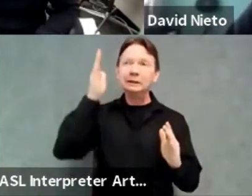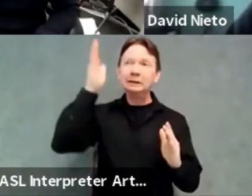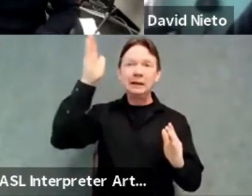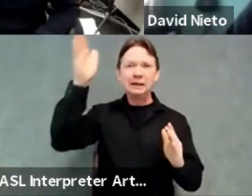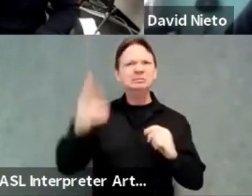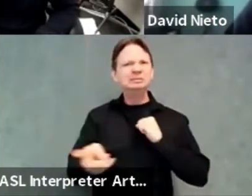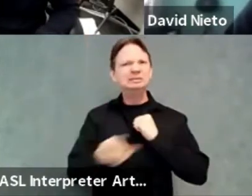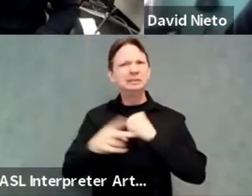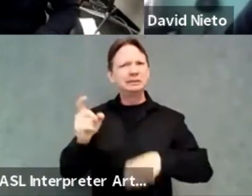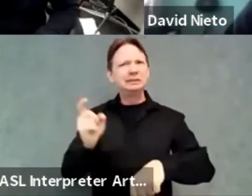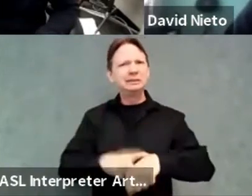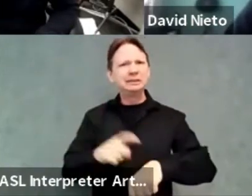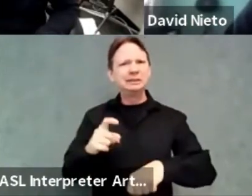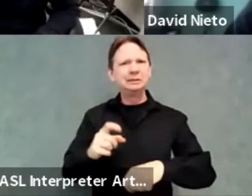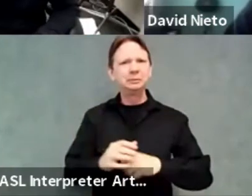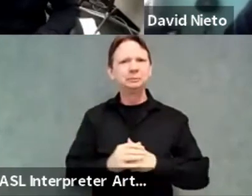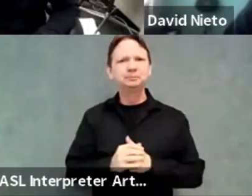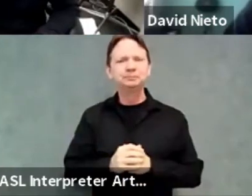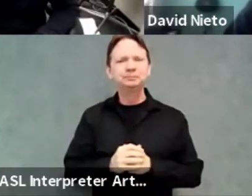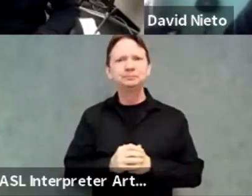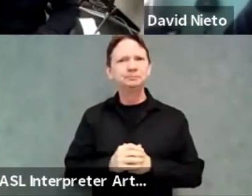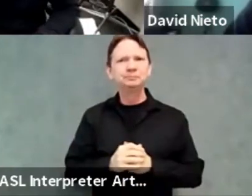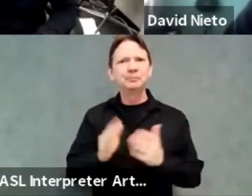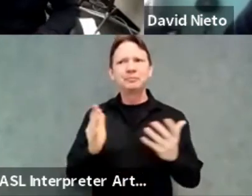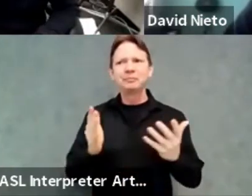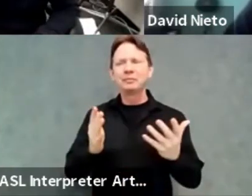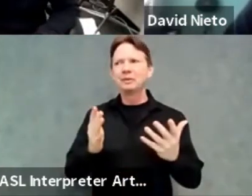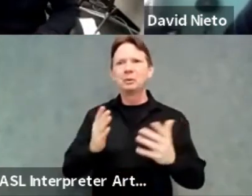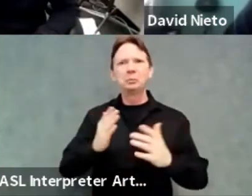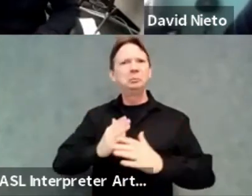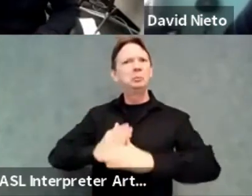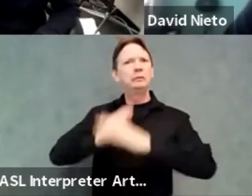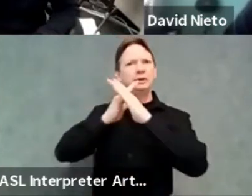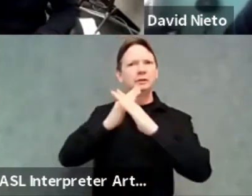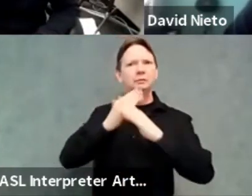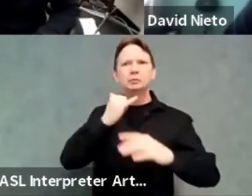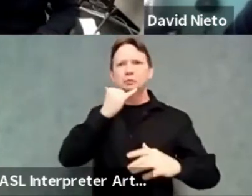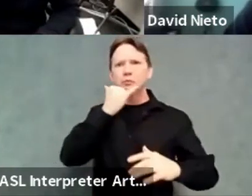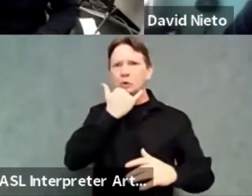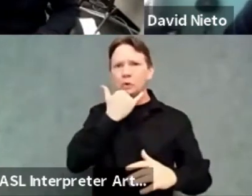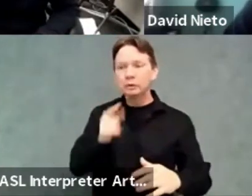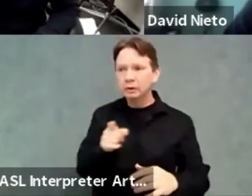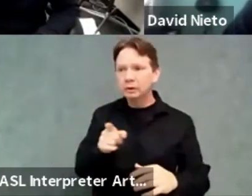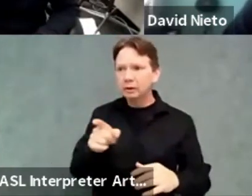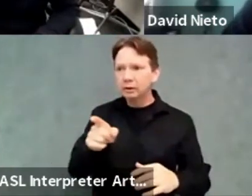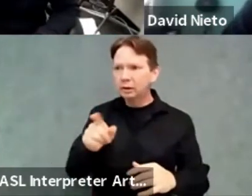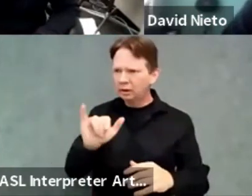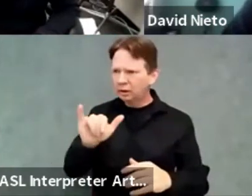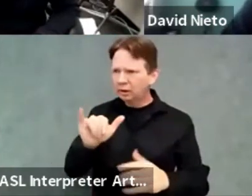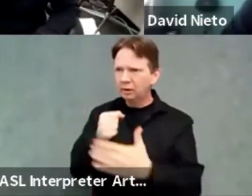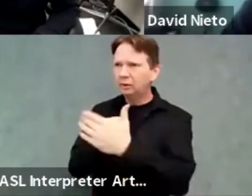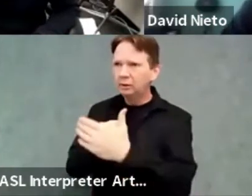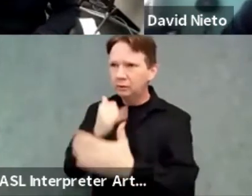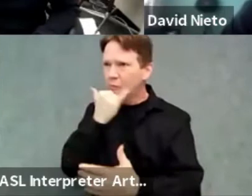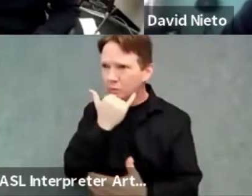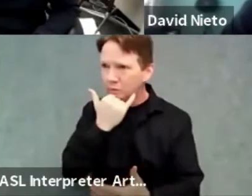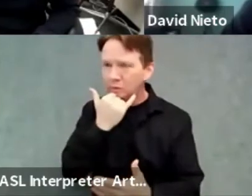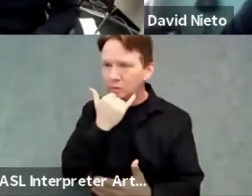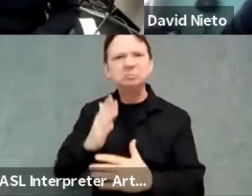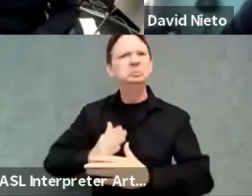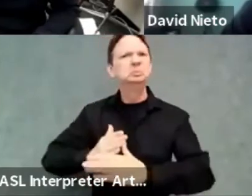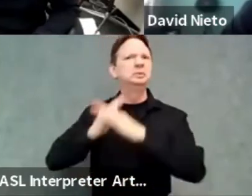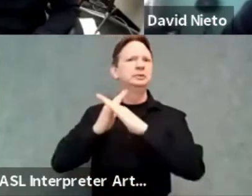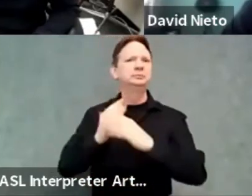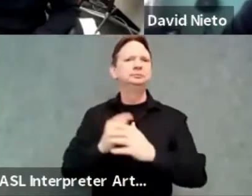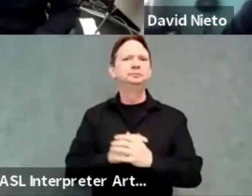Forgetting to do something, you're not going down a wrong path that's going to cause you some hassles. Are you frequently communicating with the